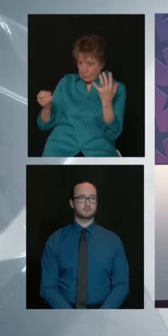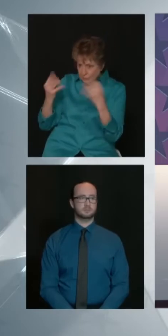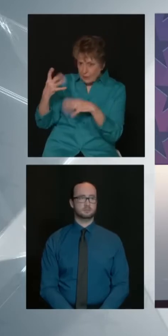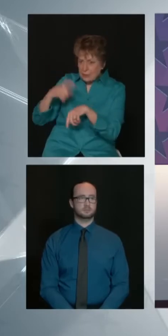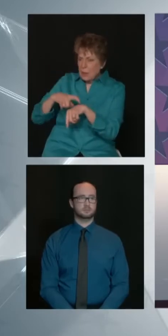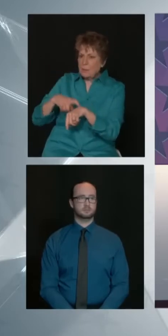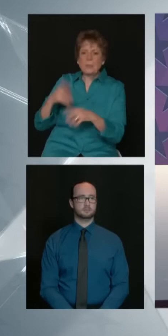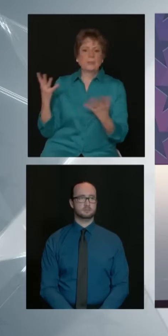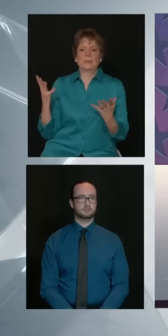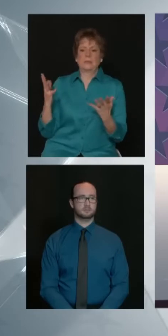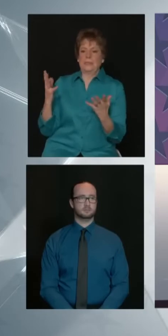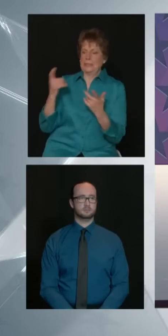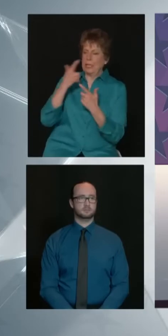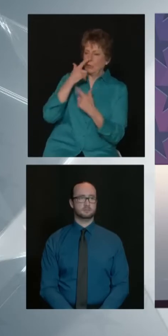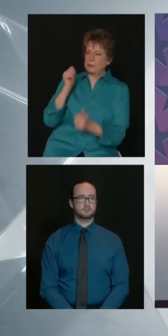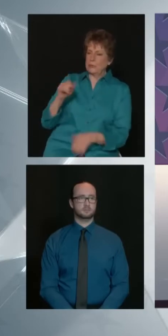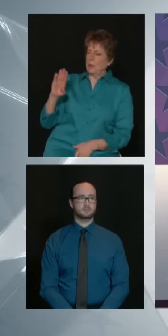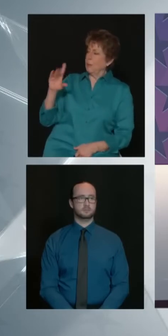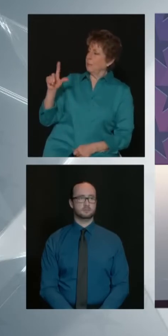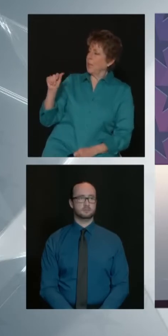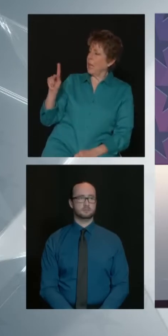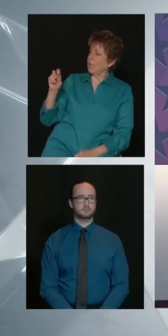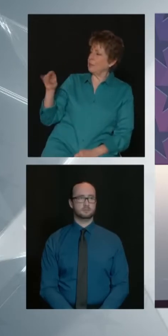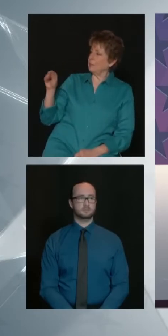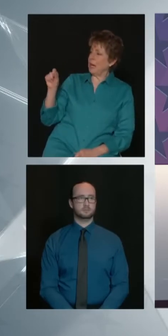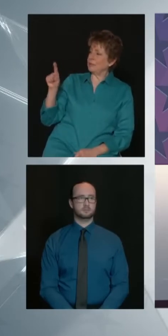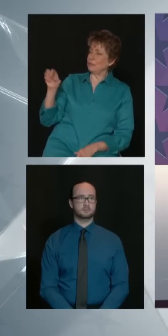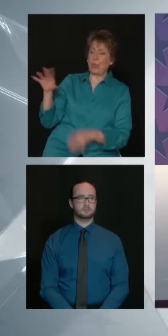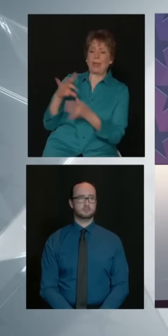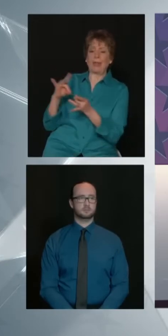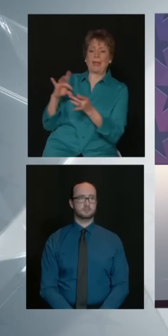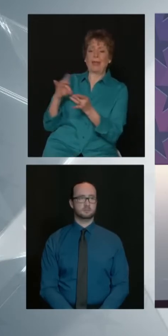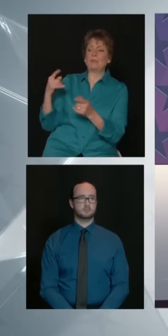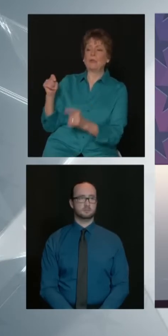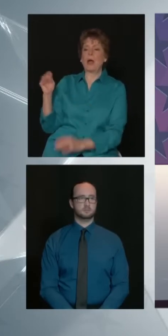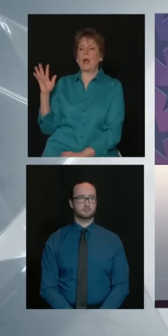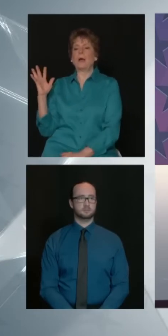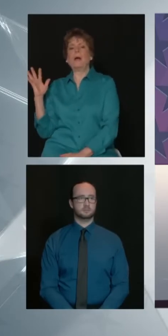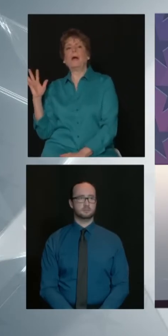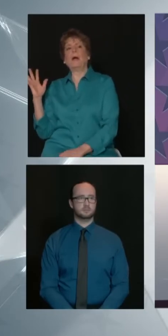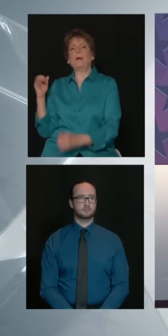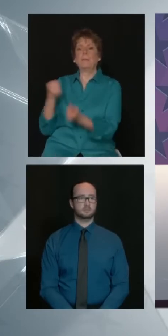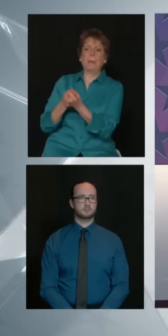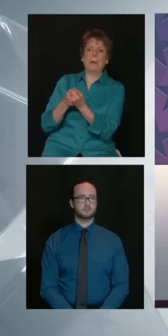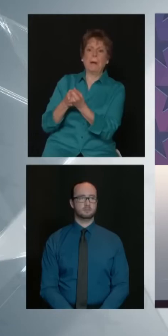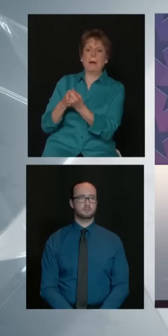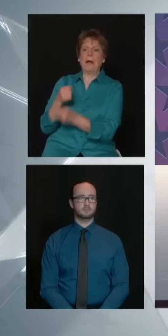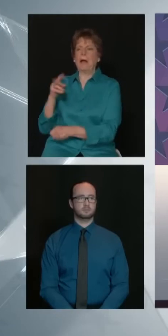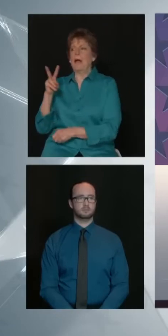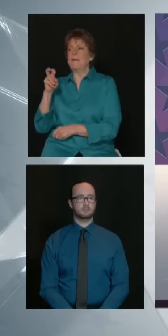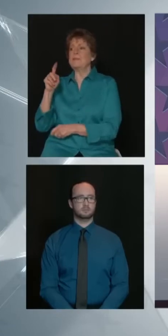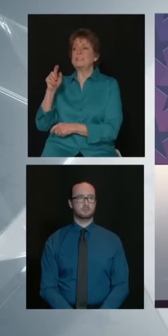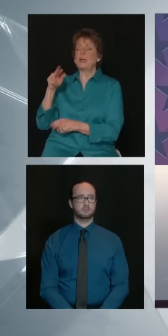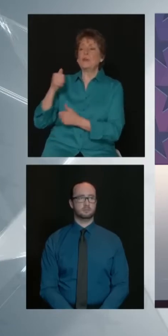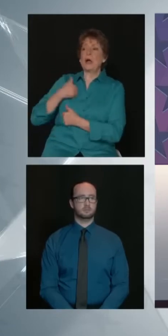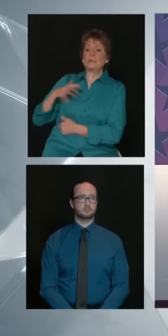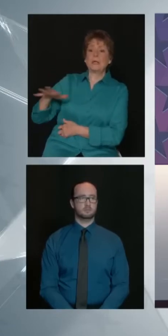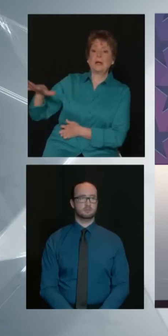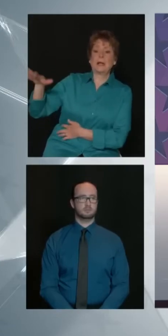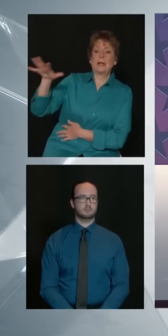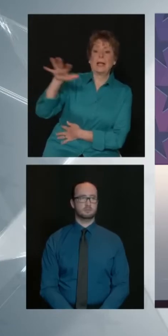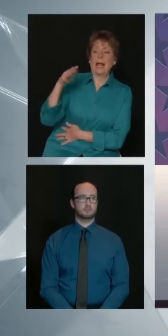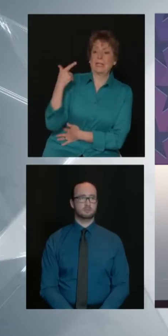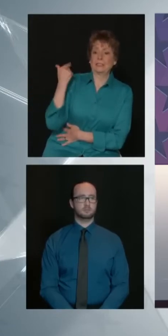for a second because, you know, what I've heard during the last, you know, year or so is just insulting to veterans. You know, it's